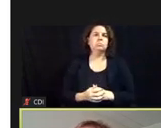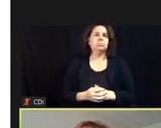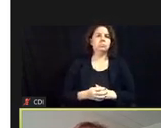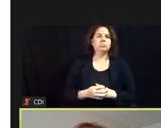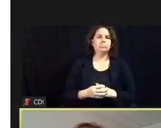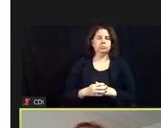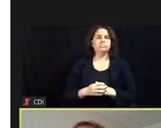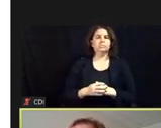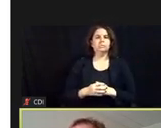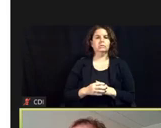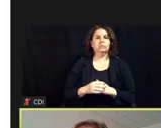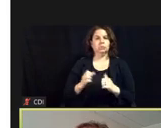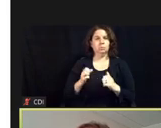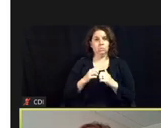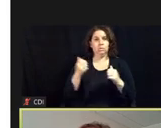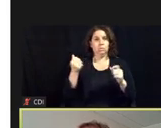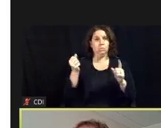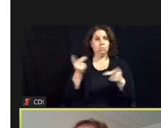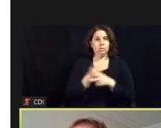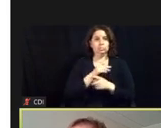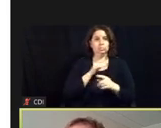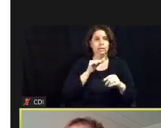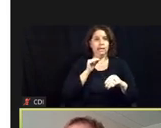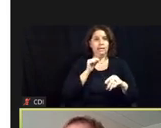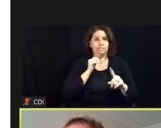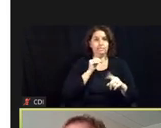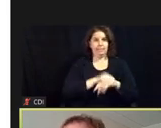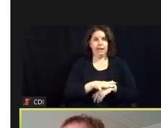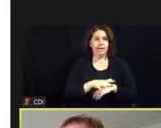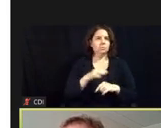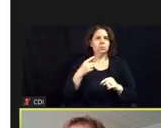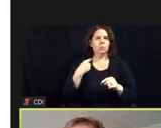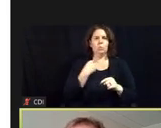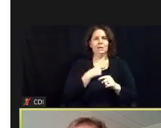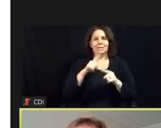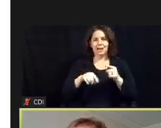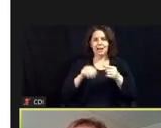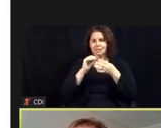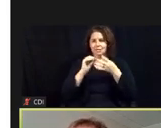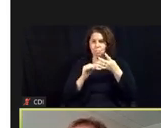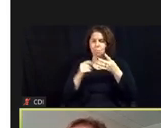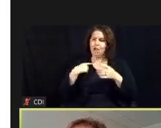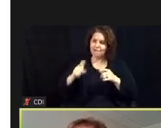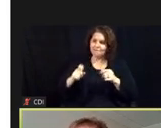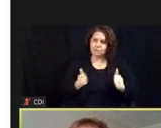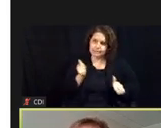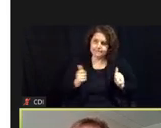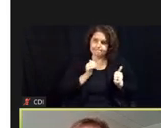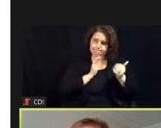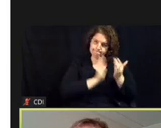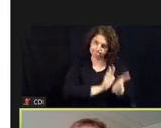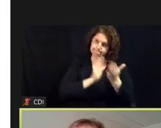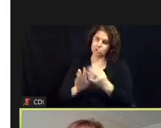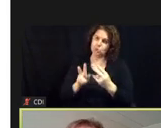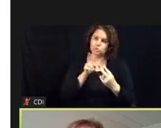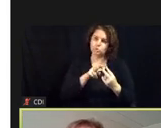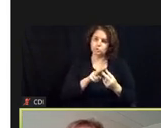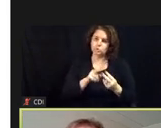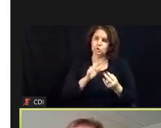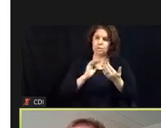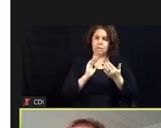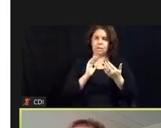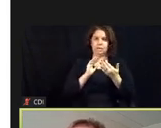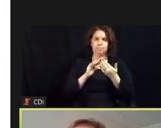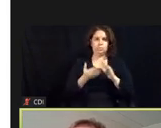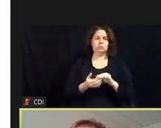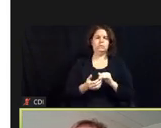move forward through the tiered framework, even if their other numbers met that criteria. So fortunately, our